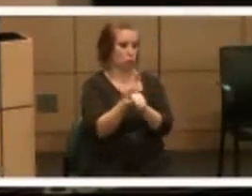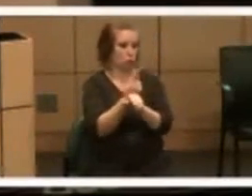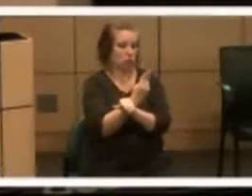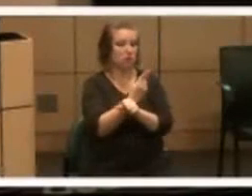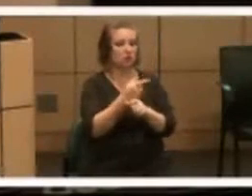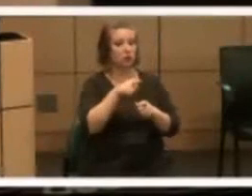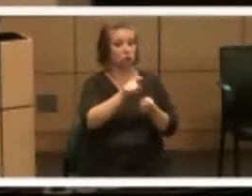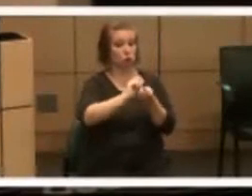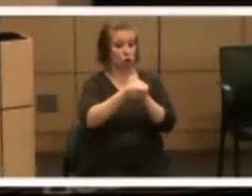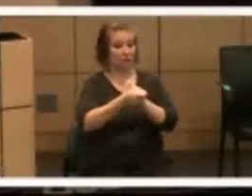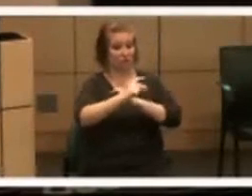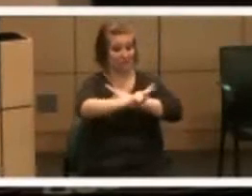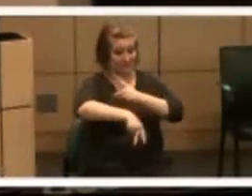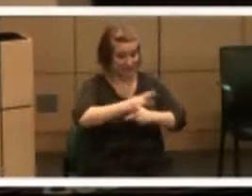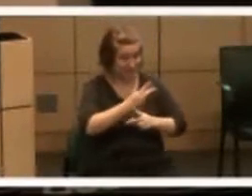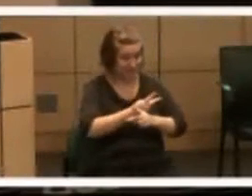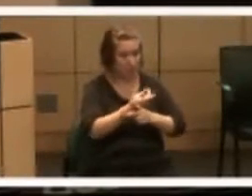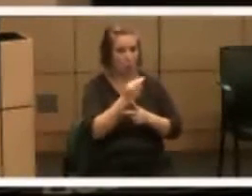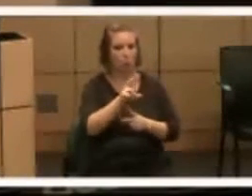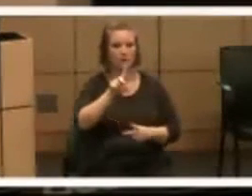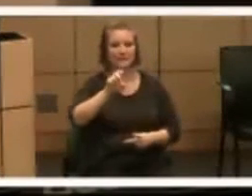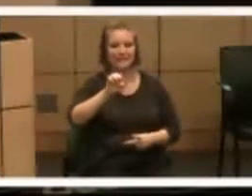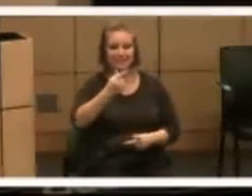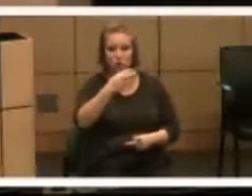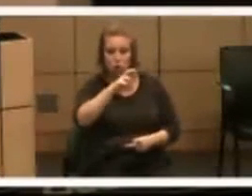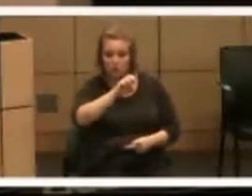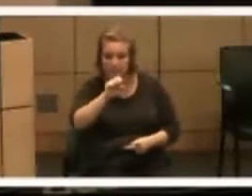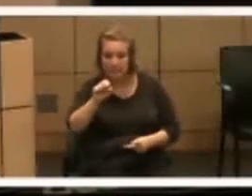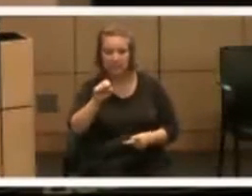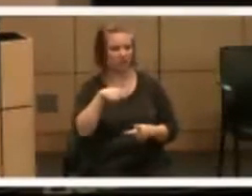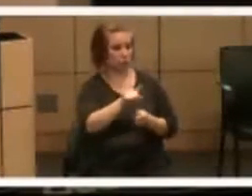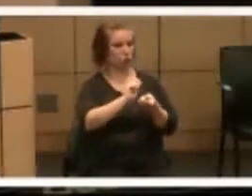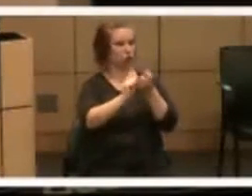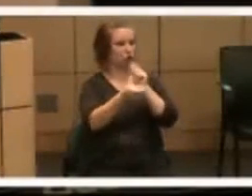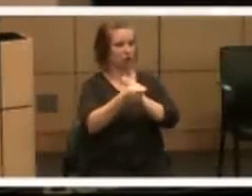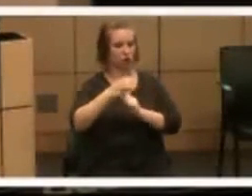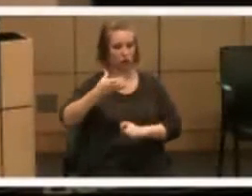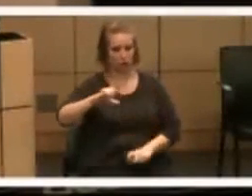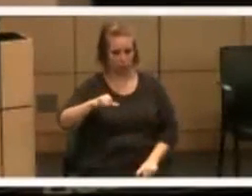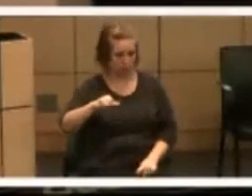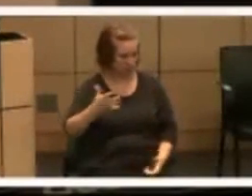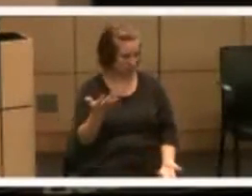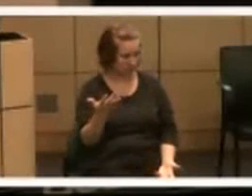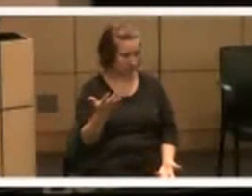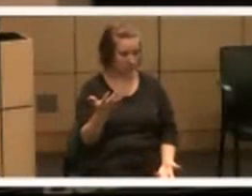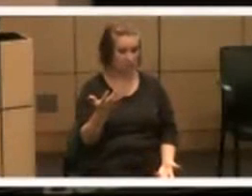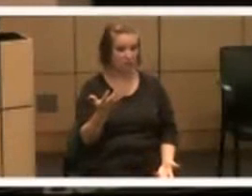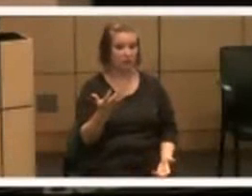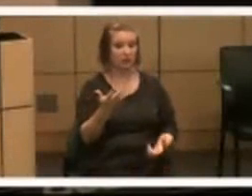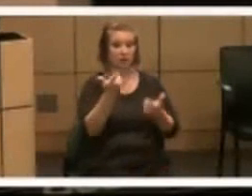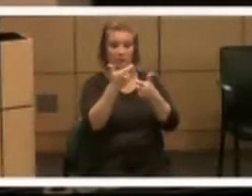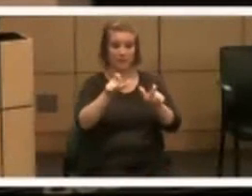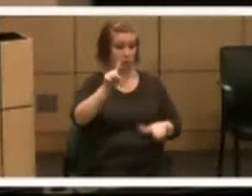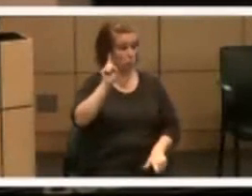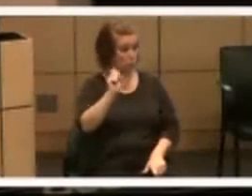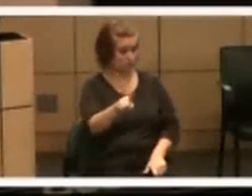types or the degree, or you're changing the cues. And a major question